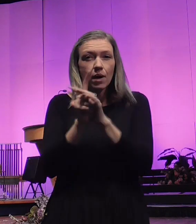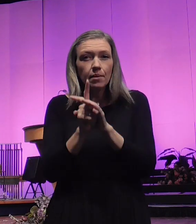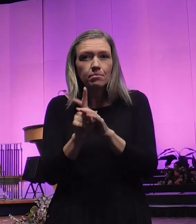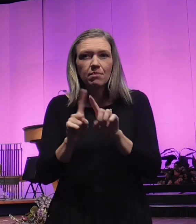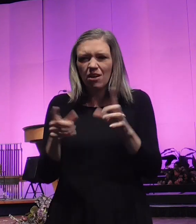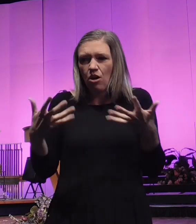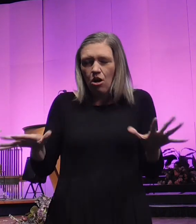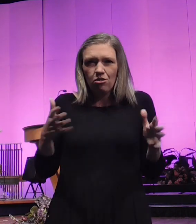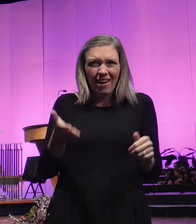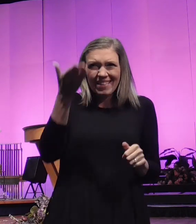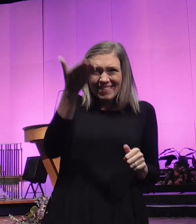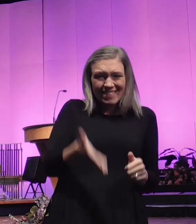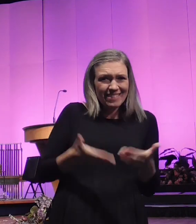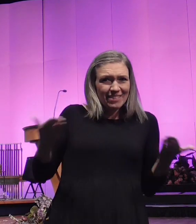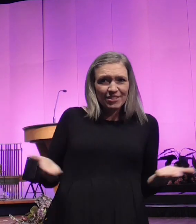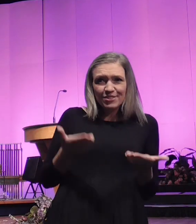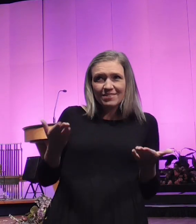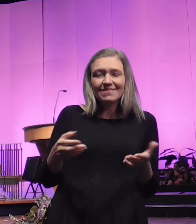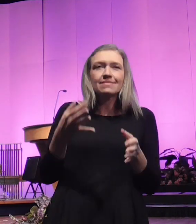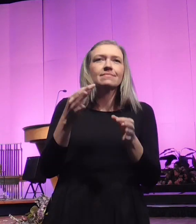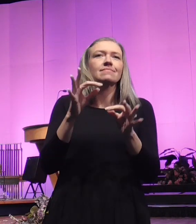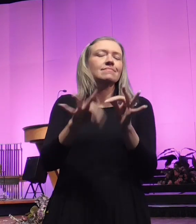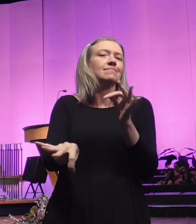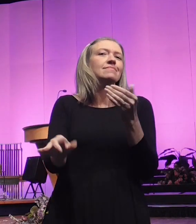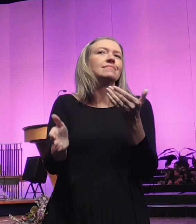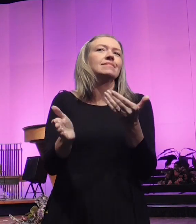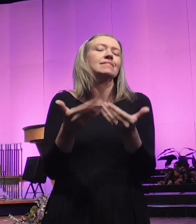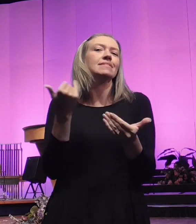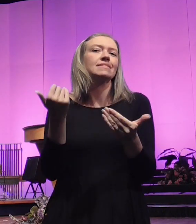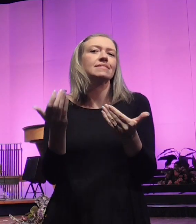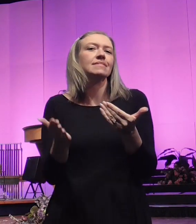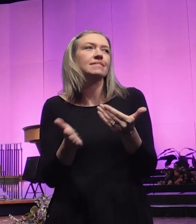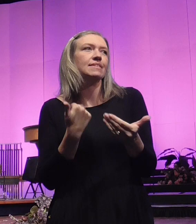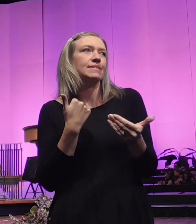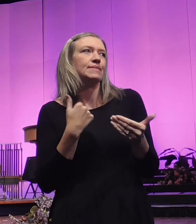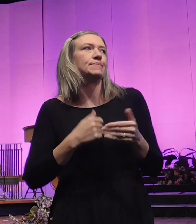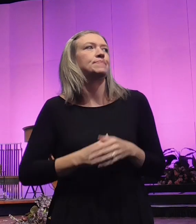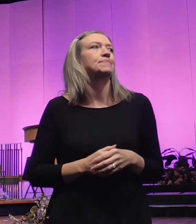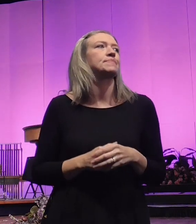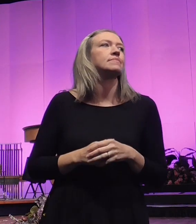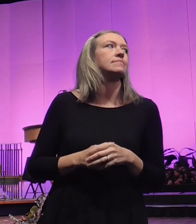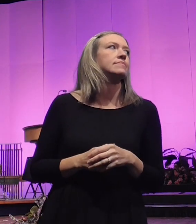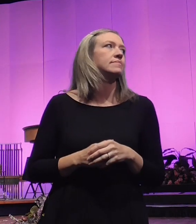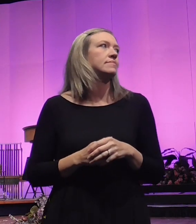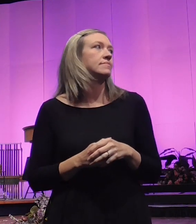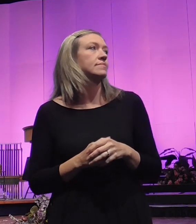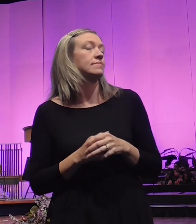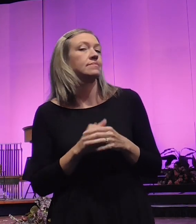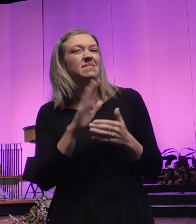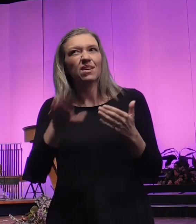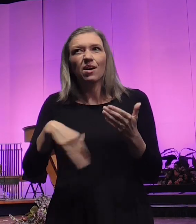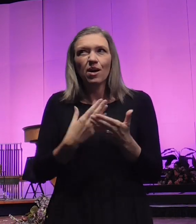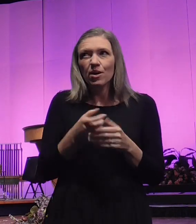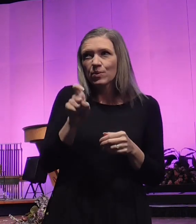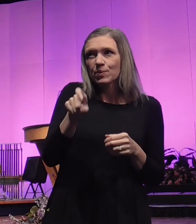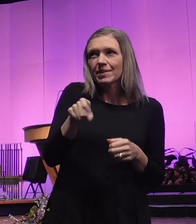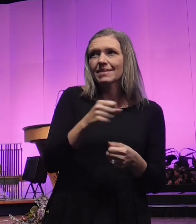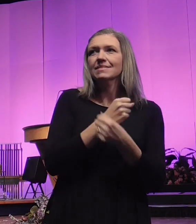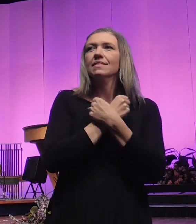where you're meant to be. It's easy. All